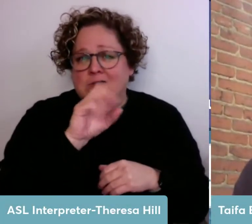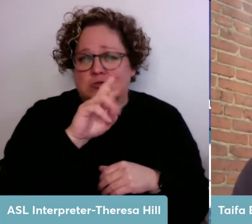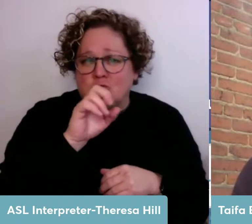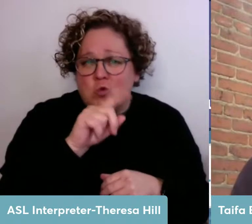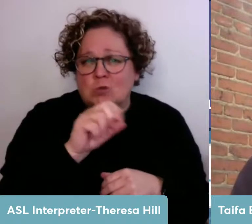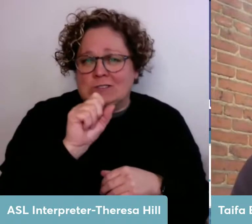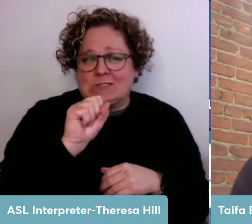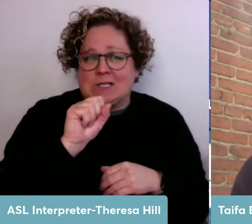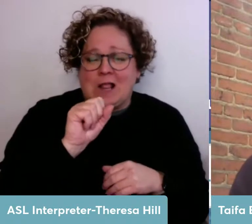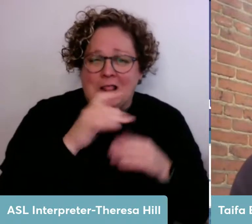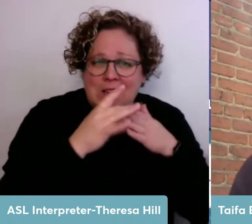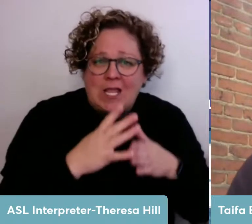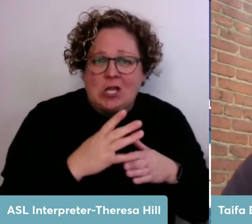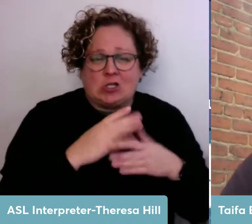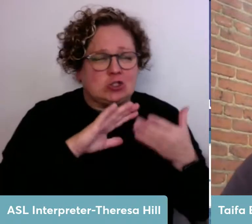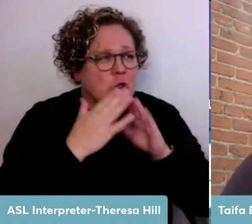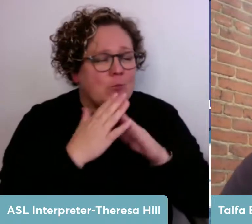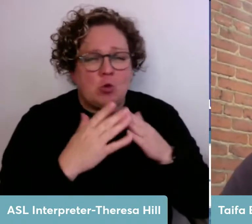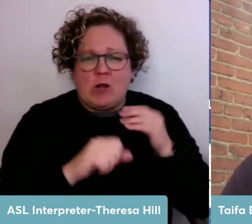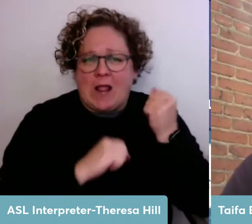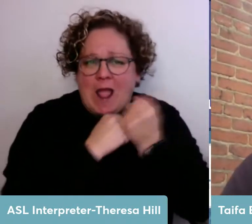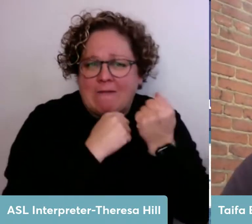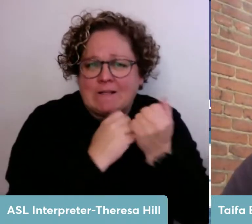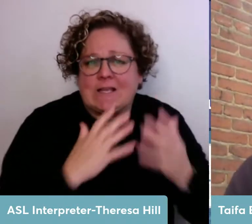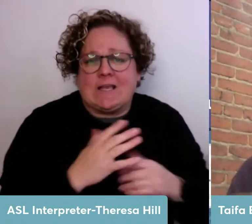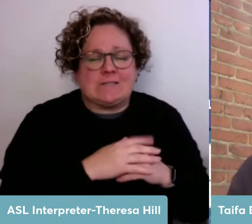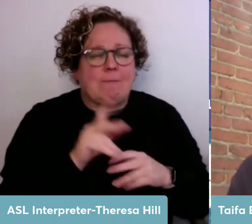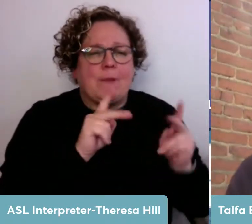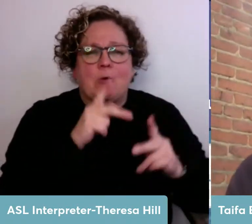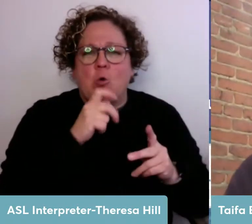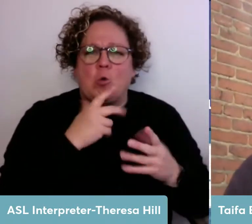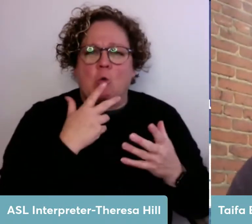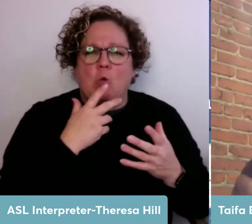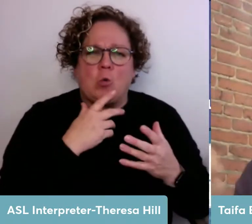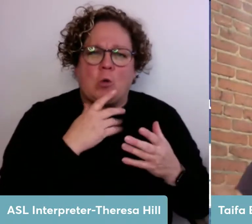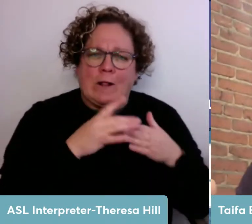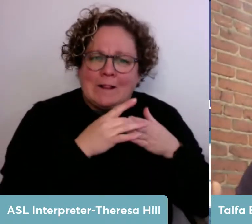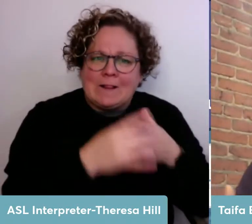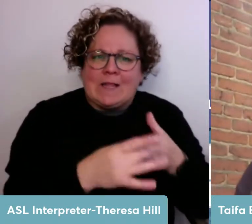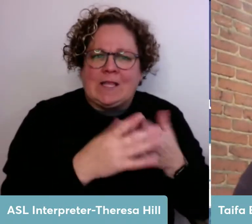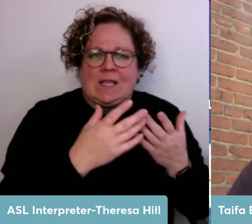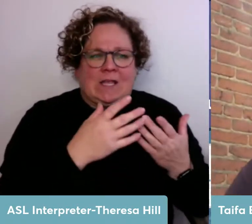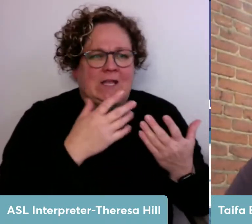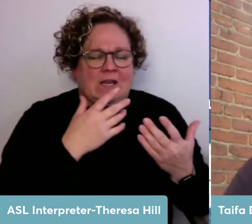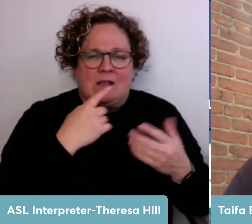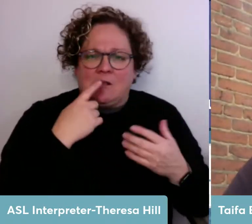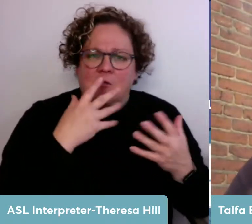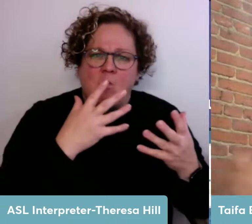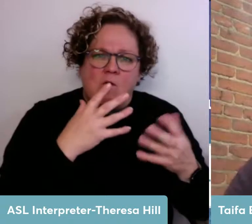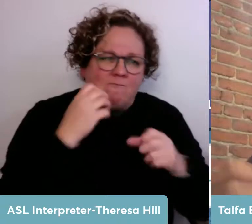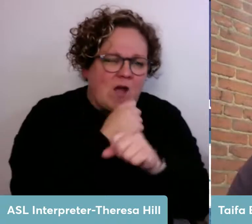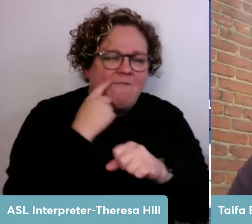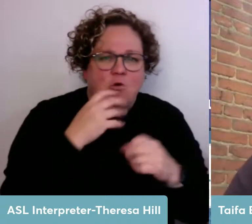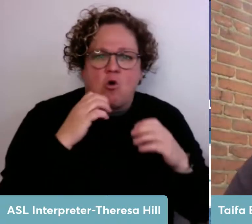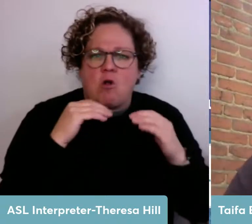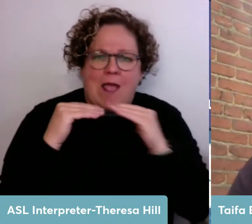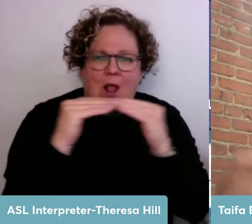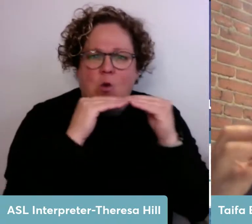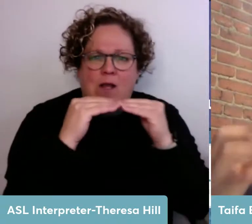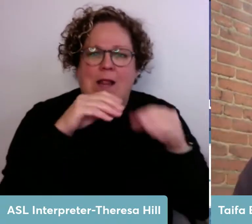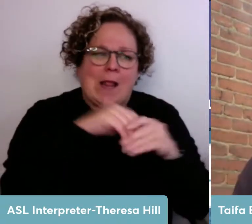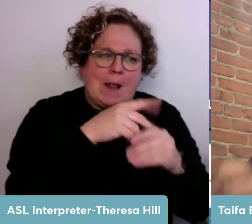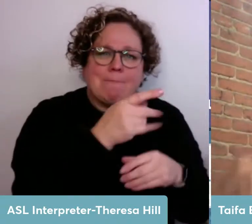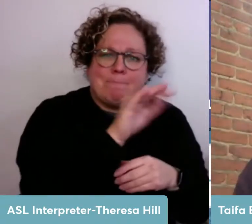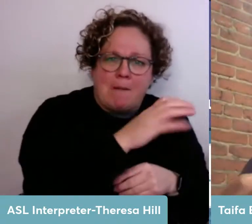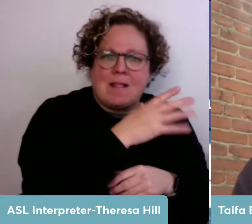community advocates, the people who champion equity from within nonprofits and the public sector. These protagonists